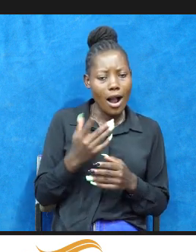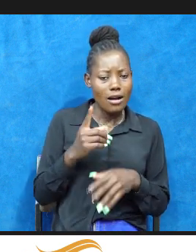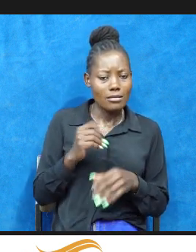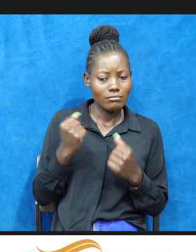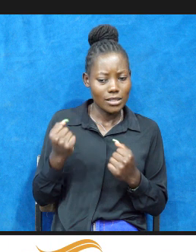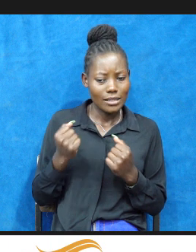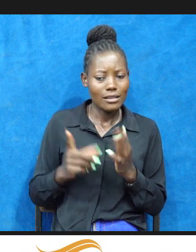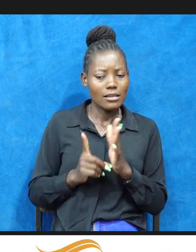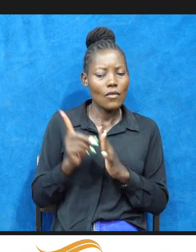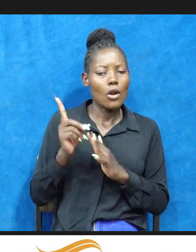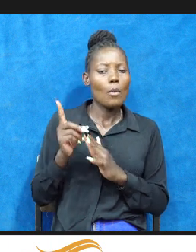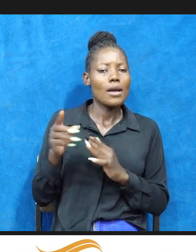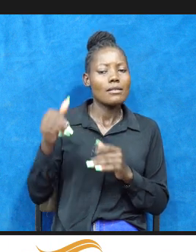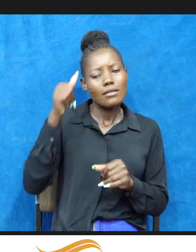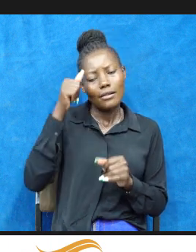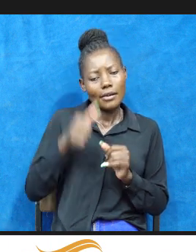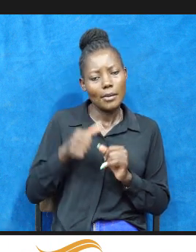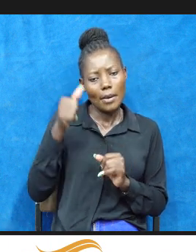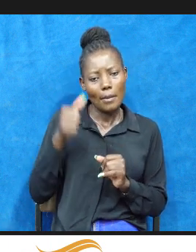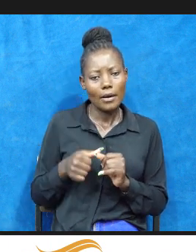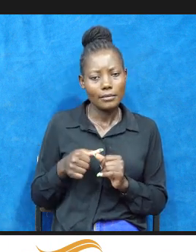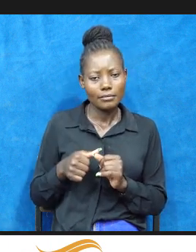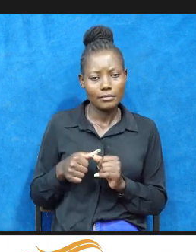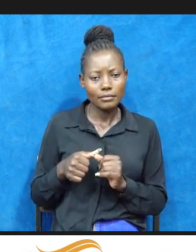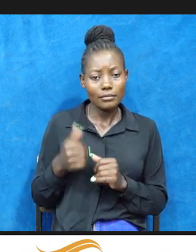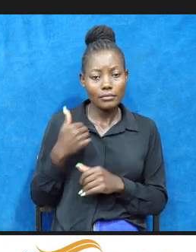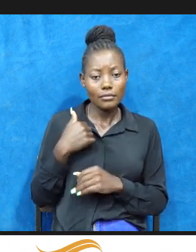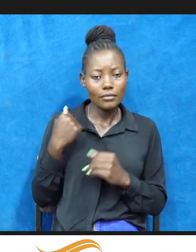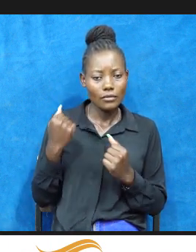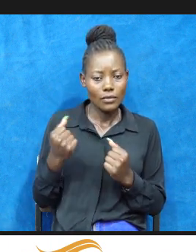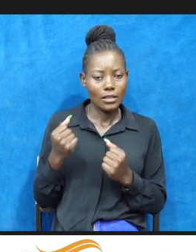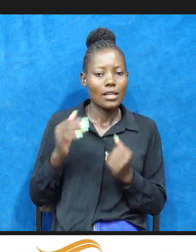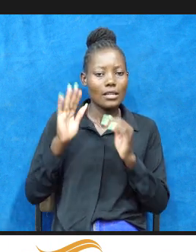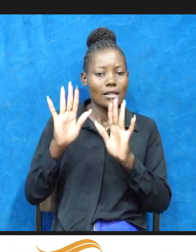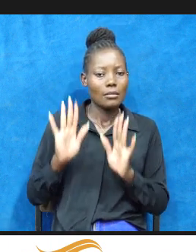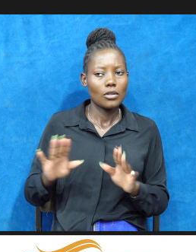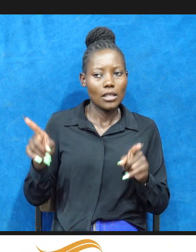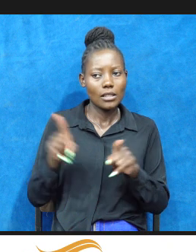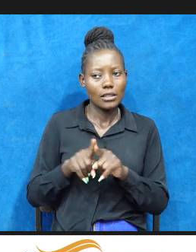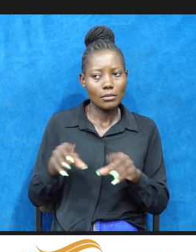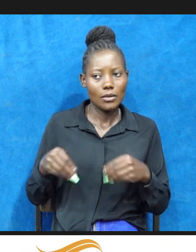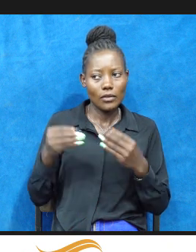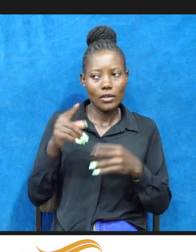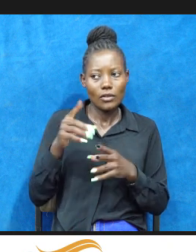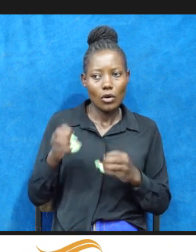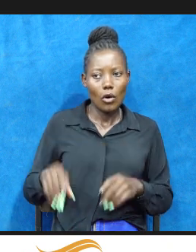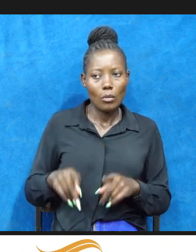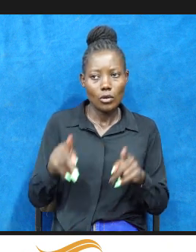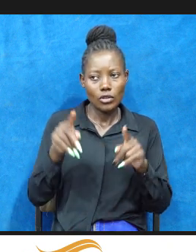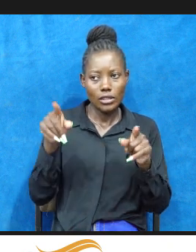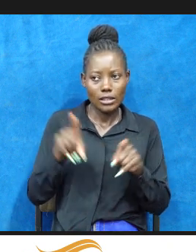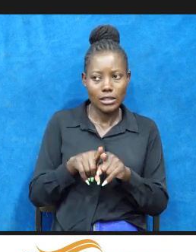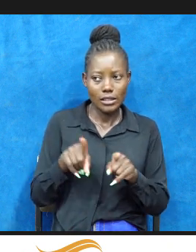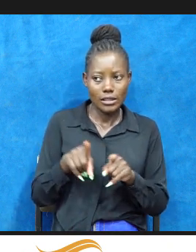and his power output. Remember this, having strength is huge and it gives you the potential. It gives an athlete